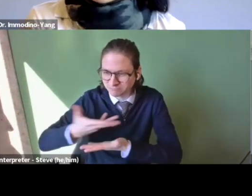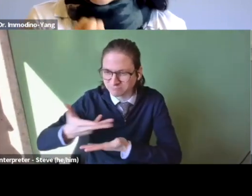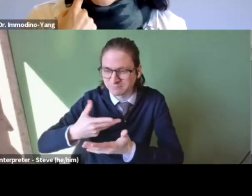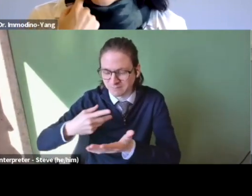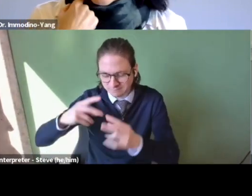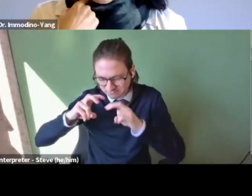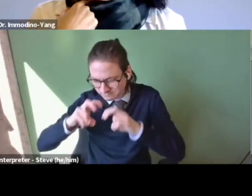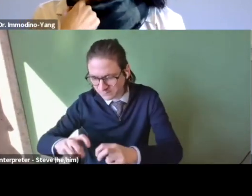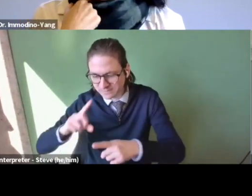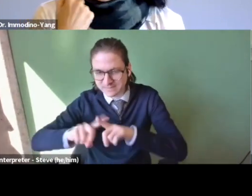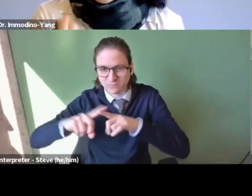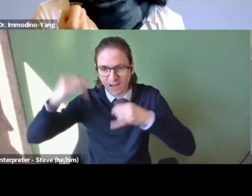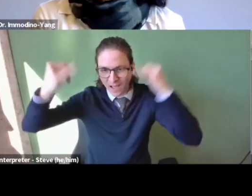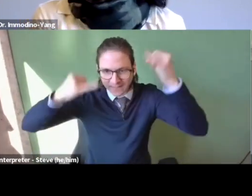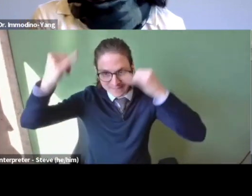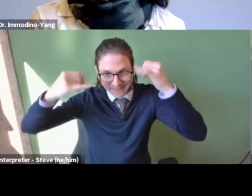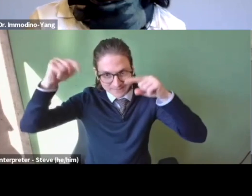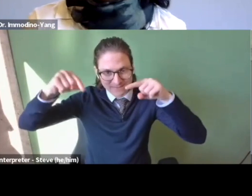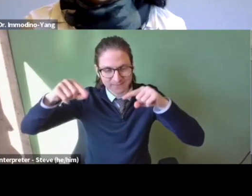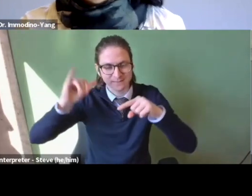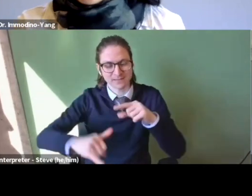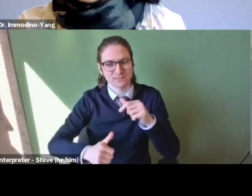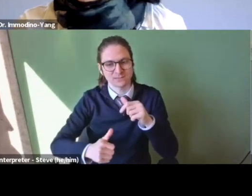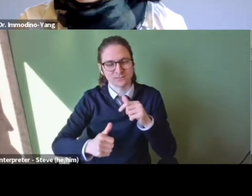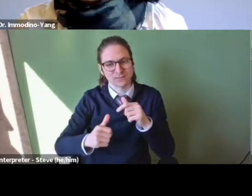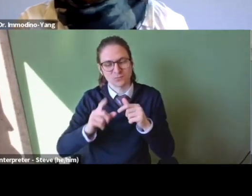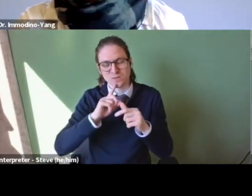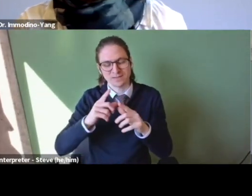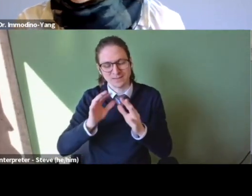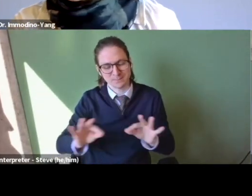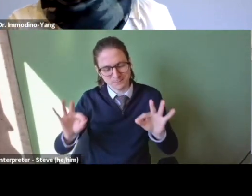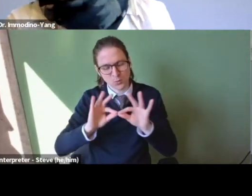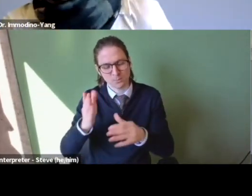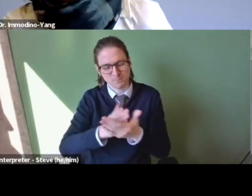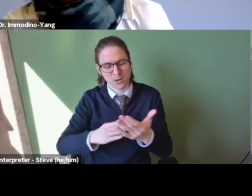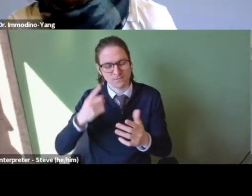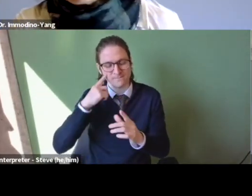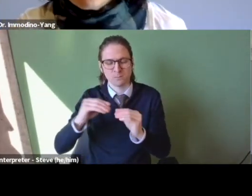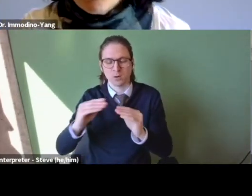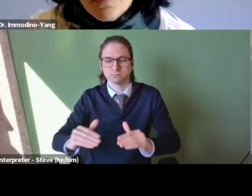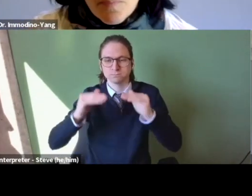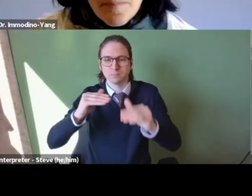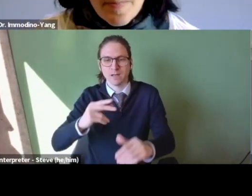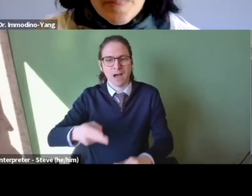the core of high quality education, and especially so for adolescents.